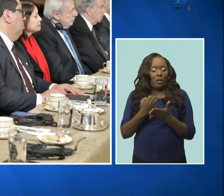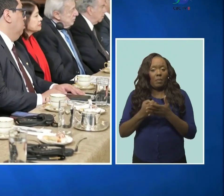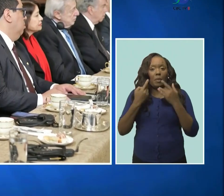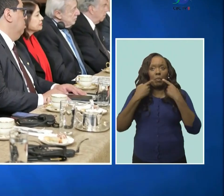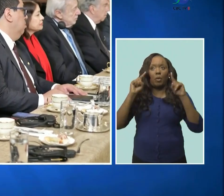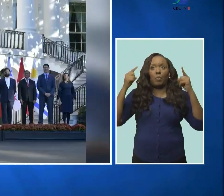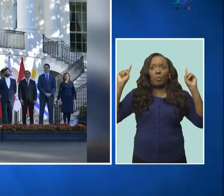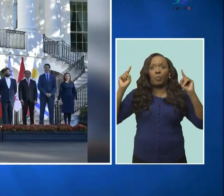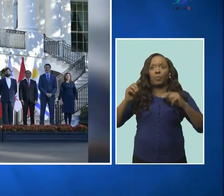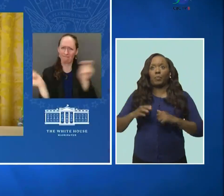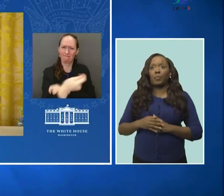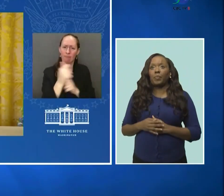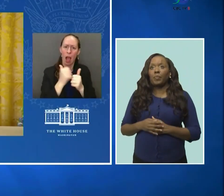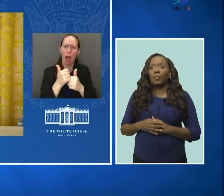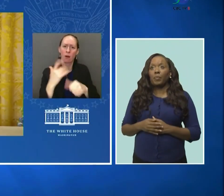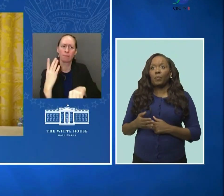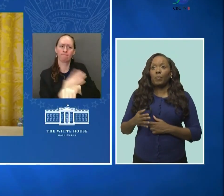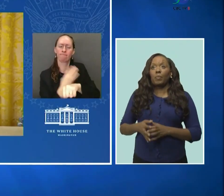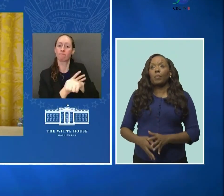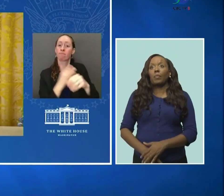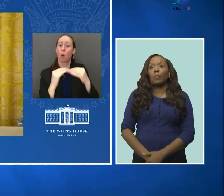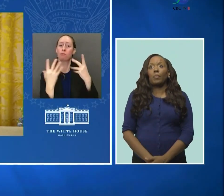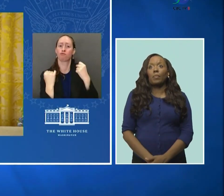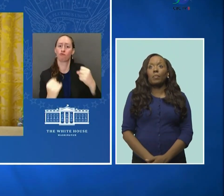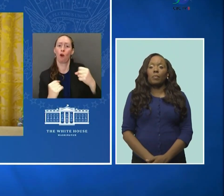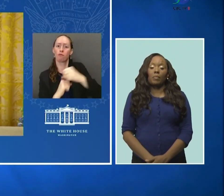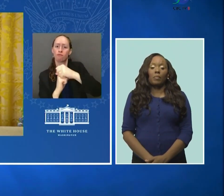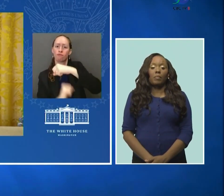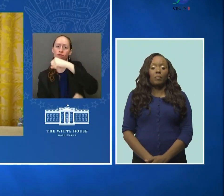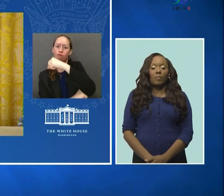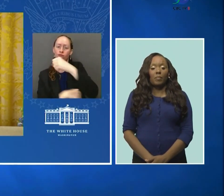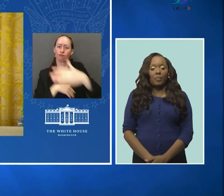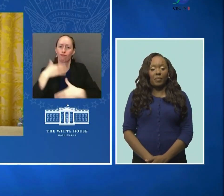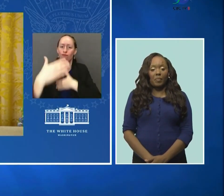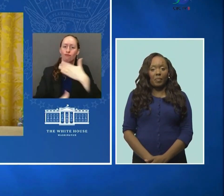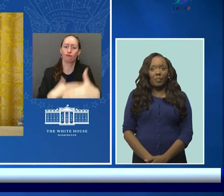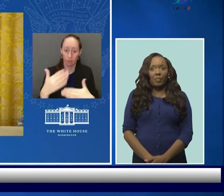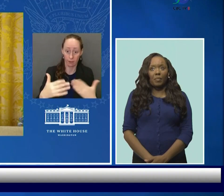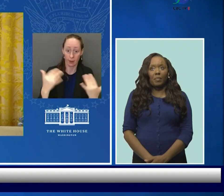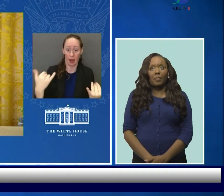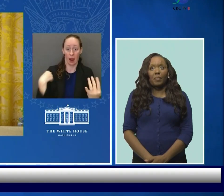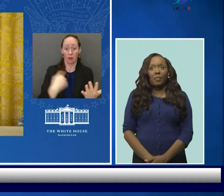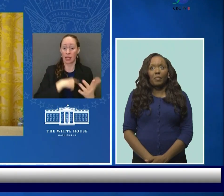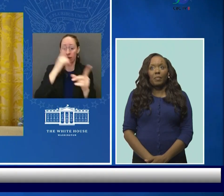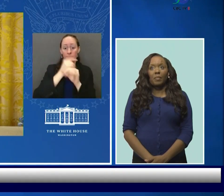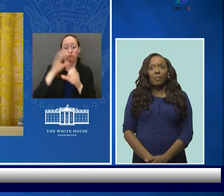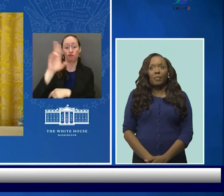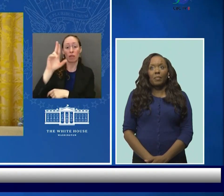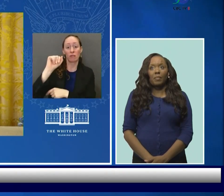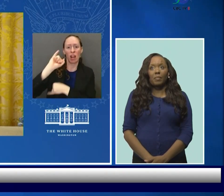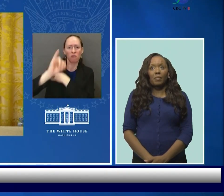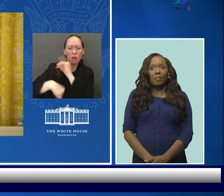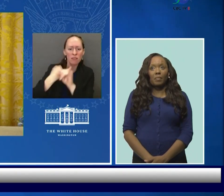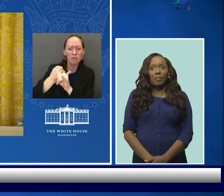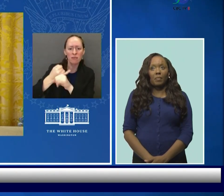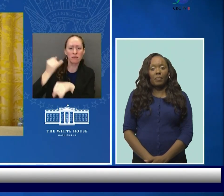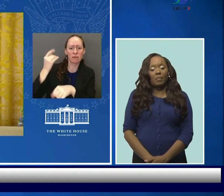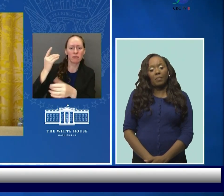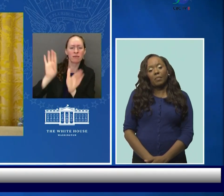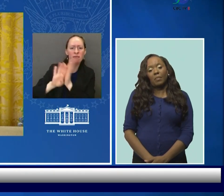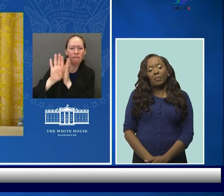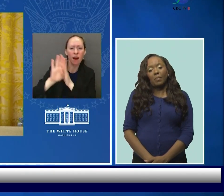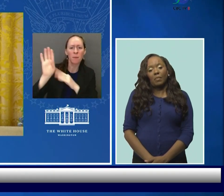The U.S. International Development Finance Corporation and the Inter-American Development Bank are launching a new